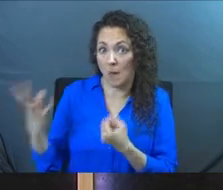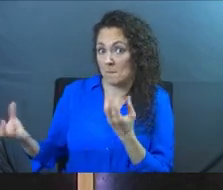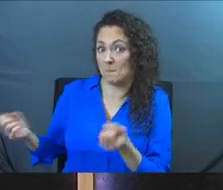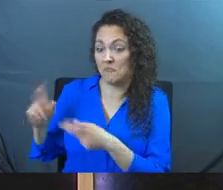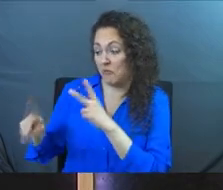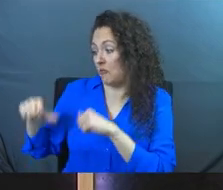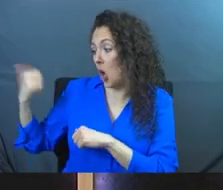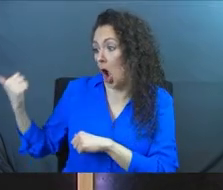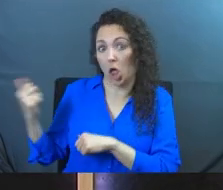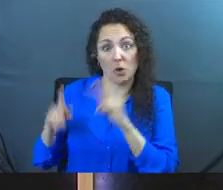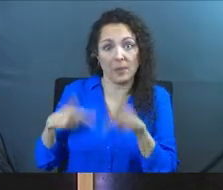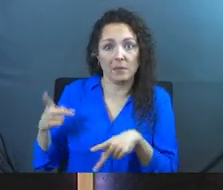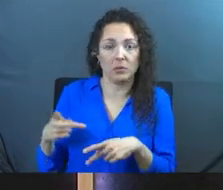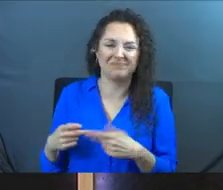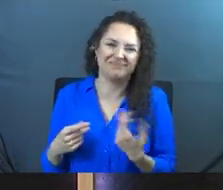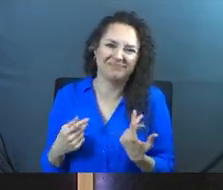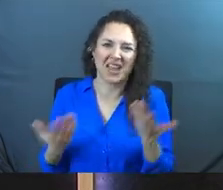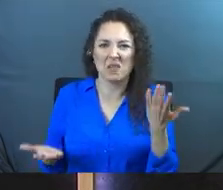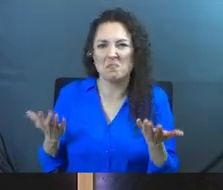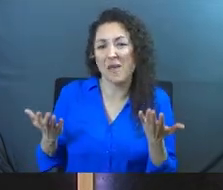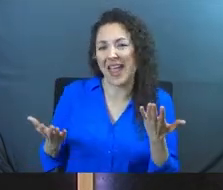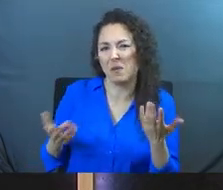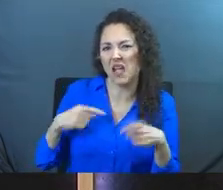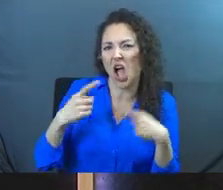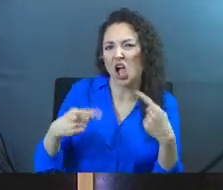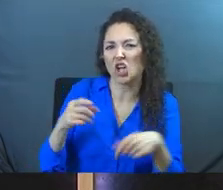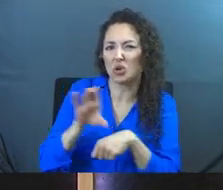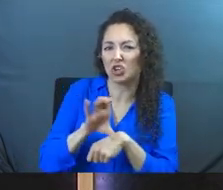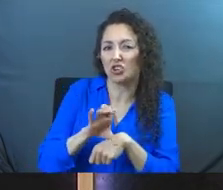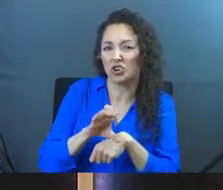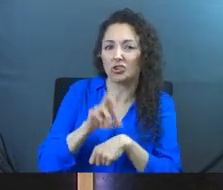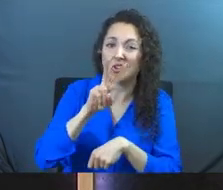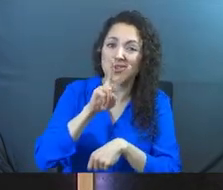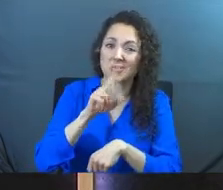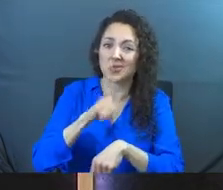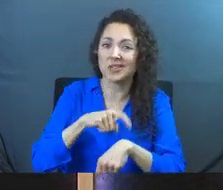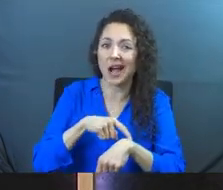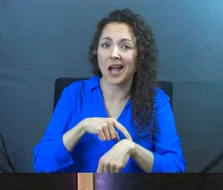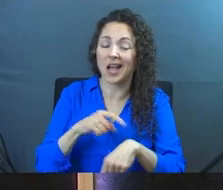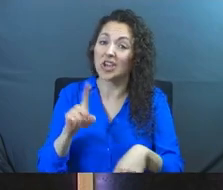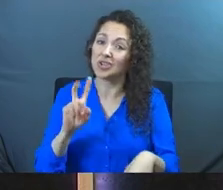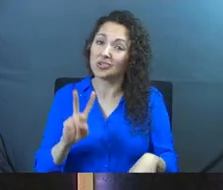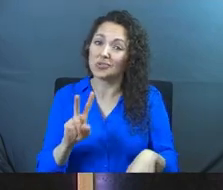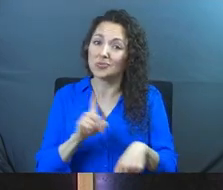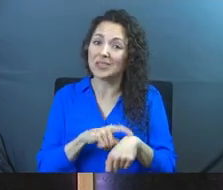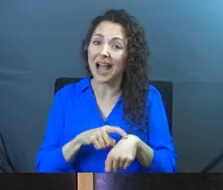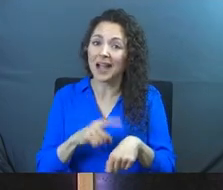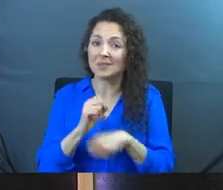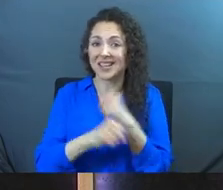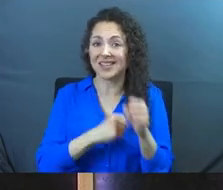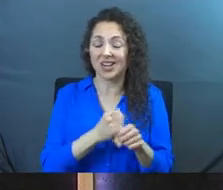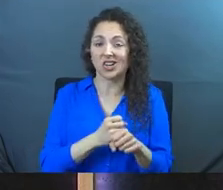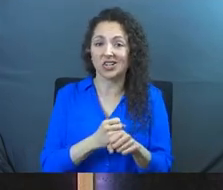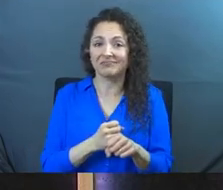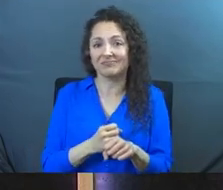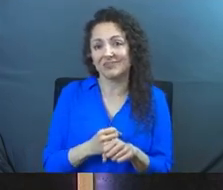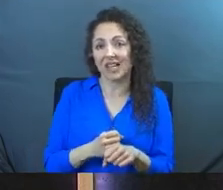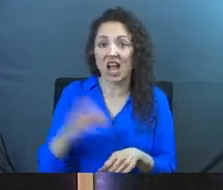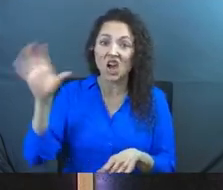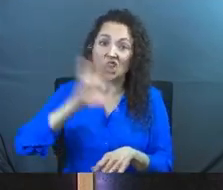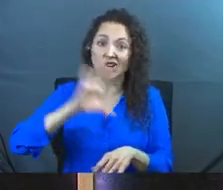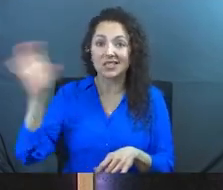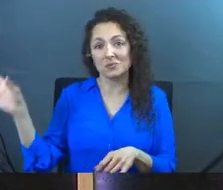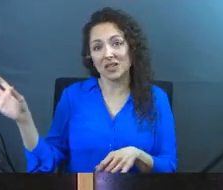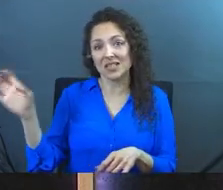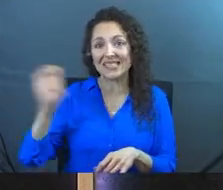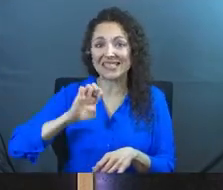a year. That's what I'll give Jesus. That's what the kingdom of God is worth to me, is Christmas and Easter. That's uncomfortable and that's challenging to think about, but